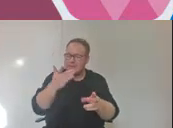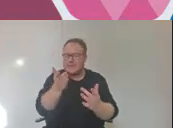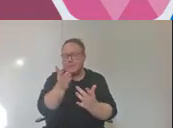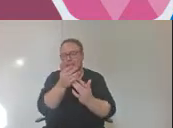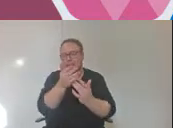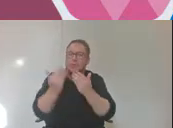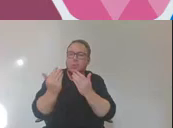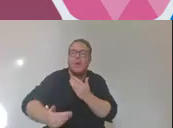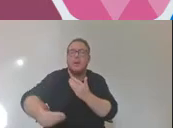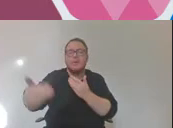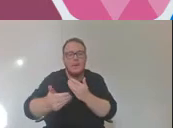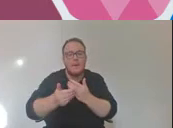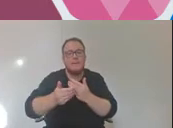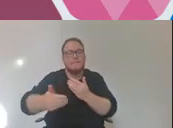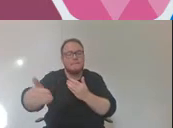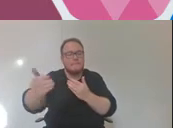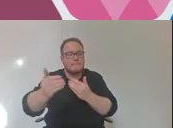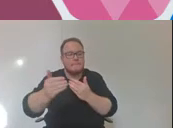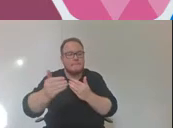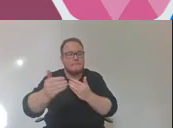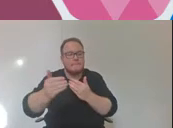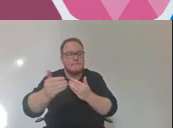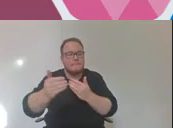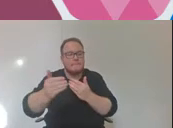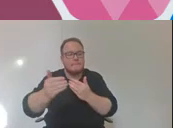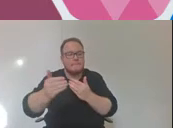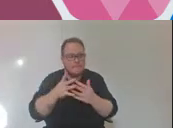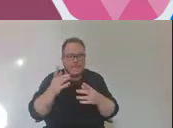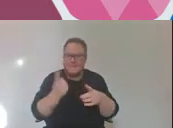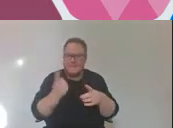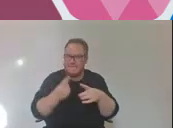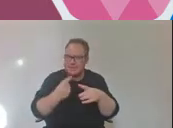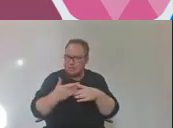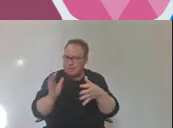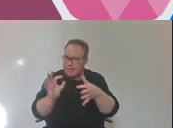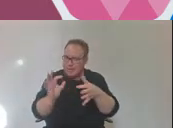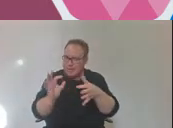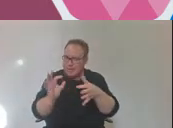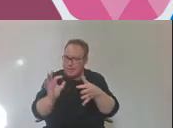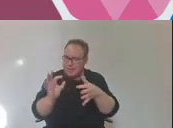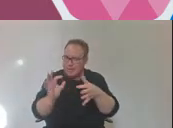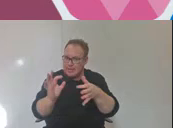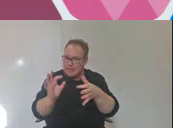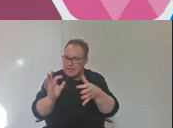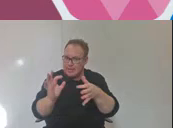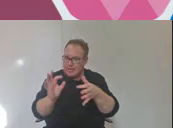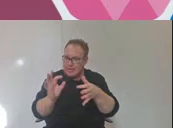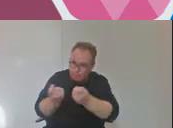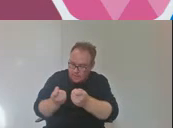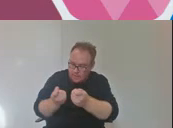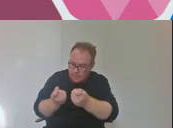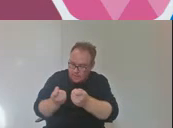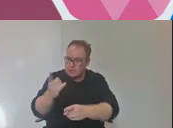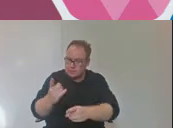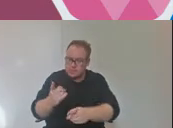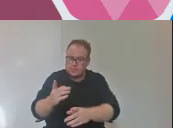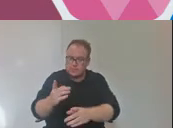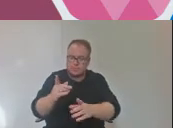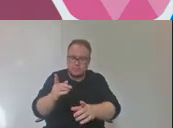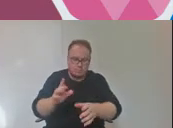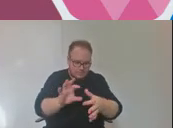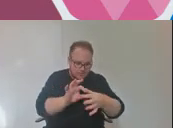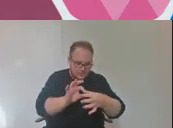certain aspects. It's fostering collaborative working and cooperation. It's predicated on certain